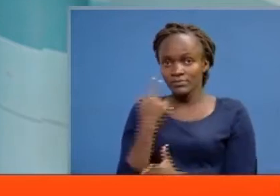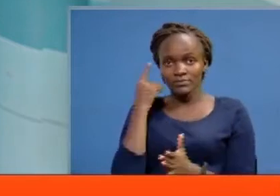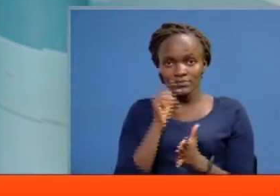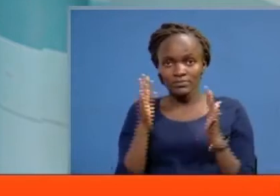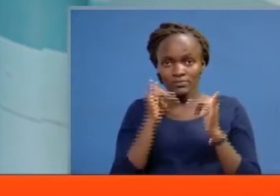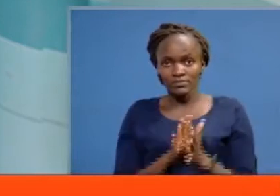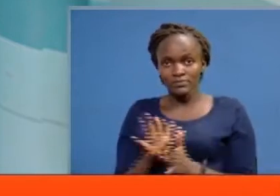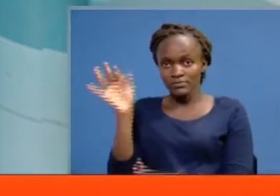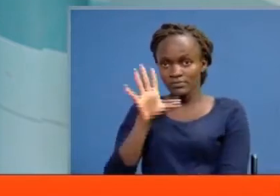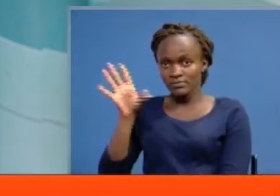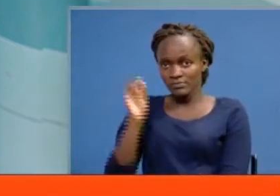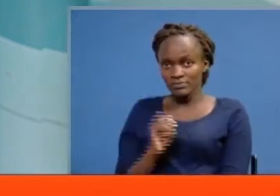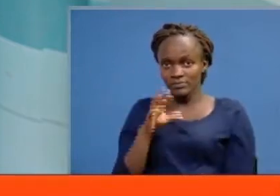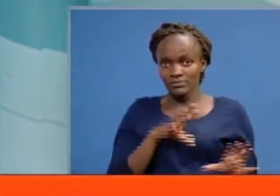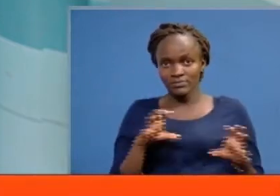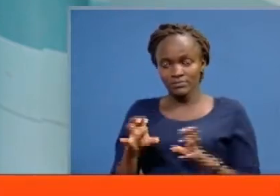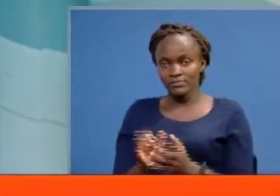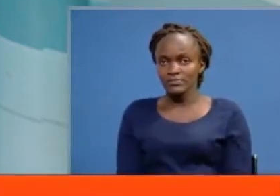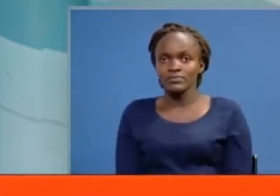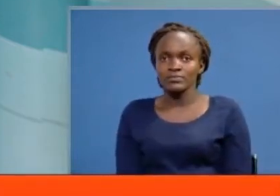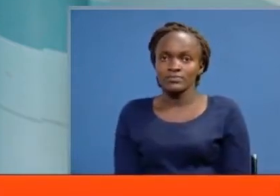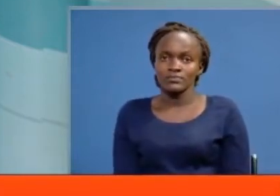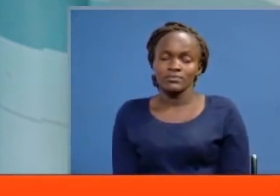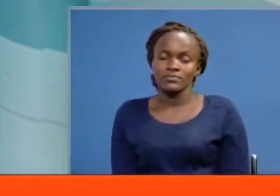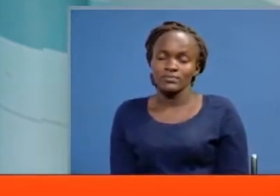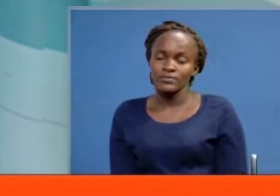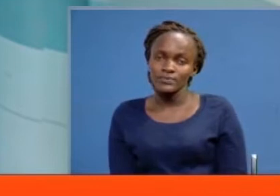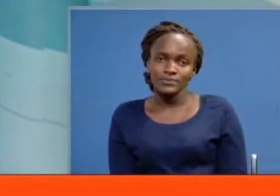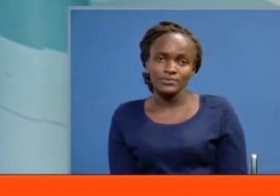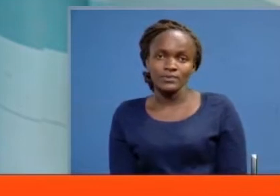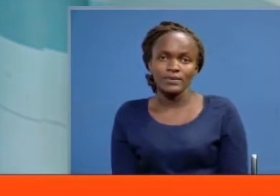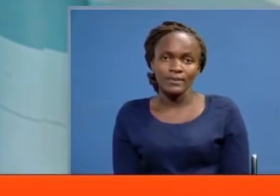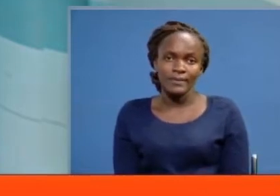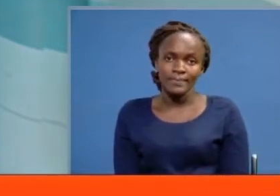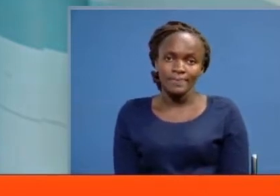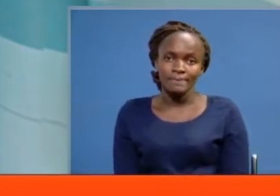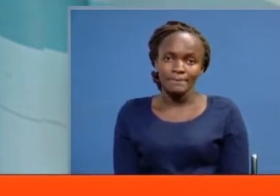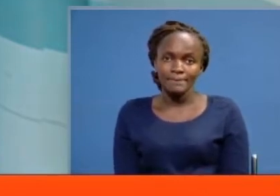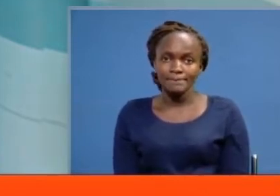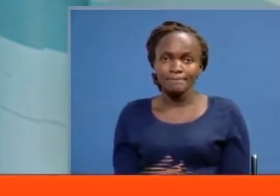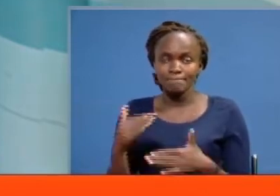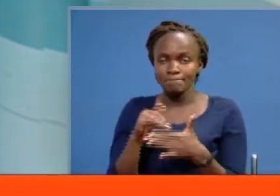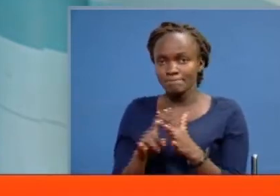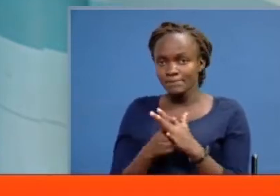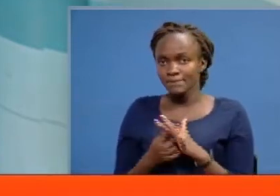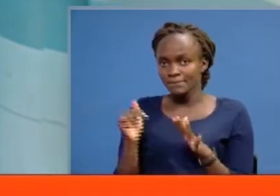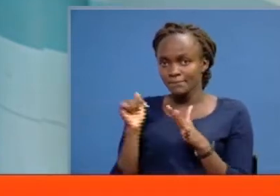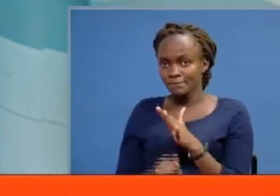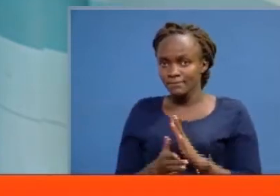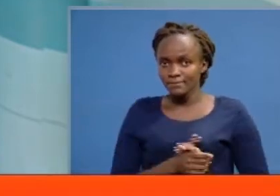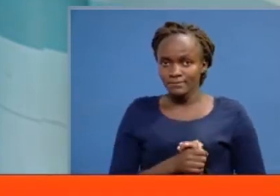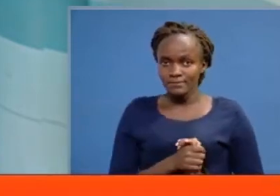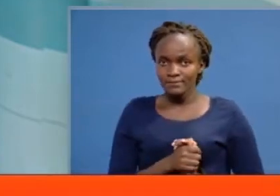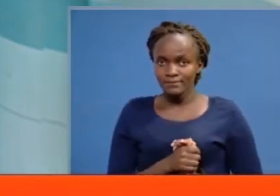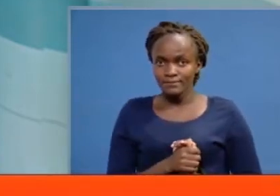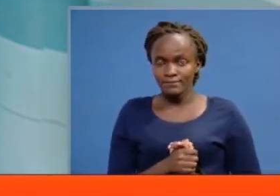in the African market. All right. Yes. Thank you, thank you. Now, before we go deep into career development, what can